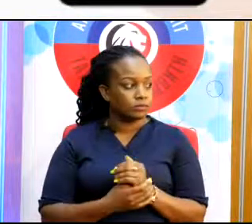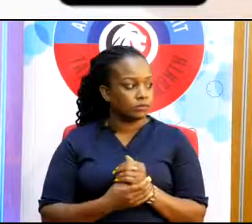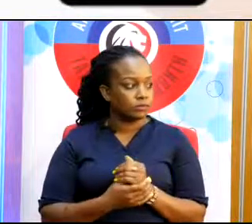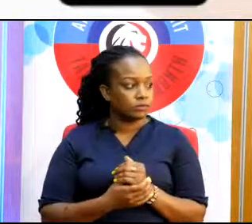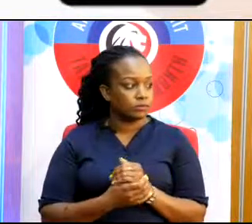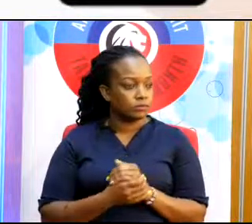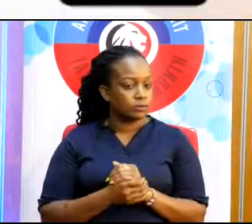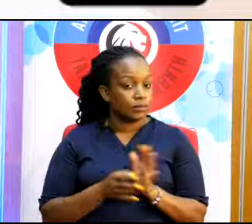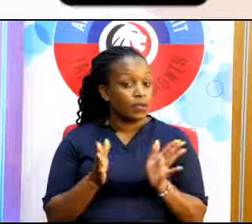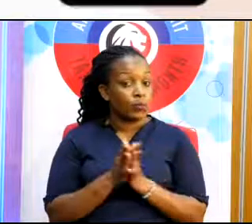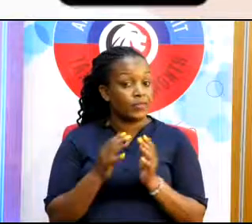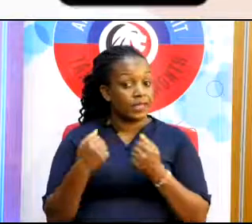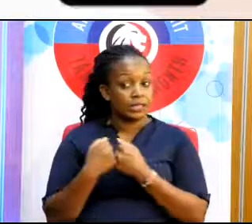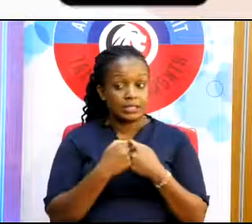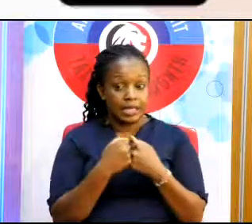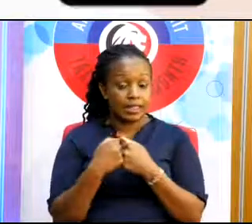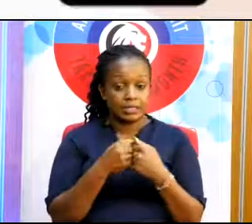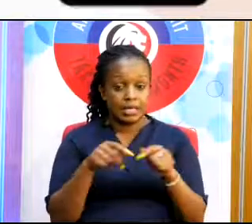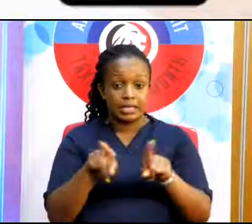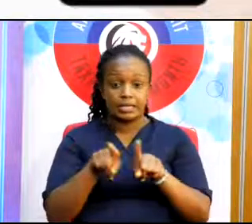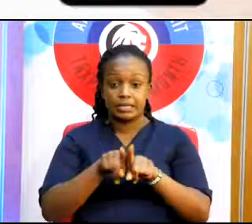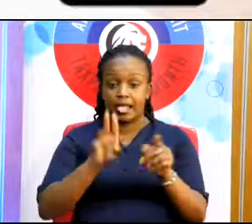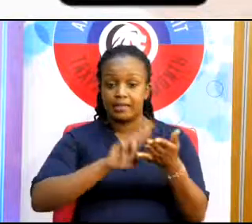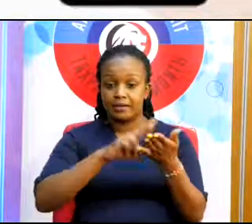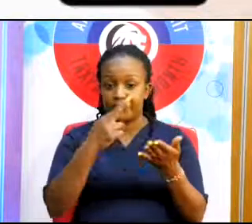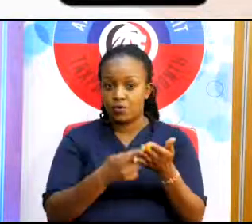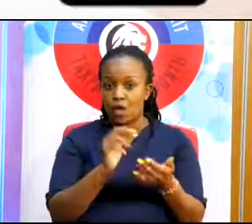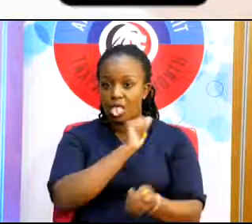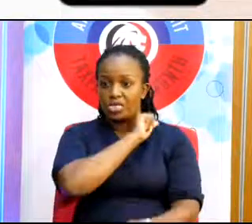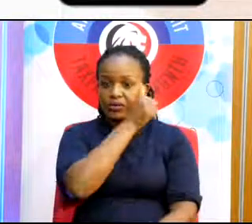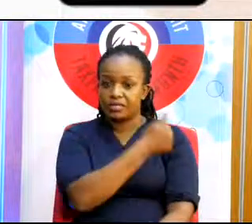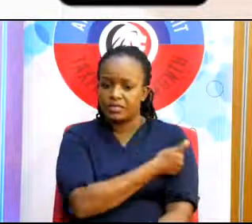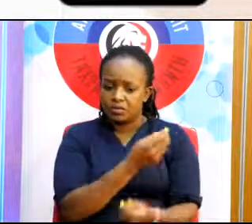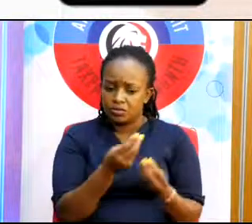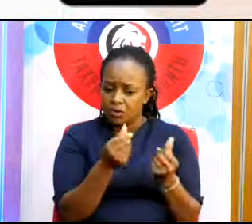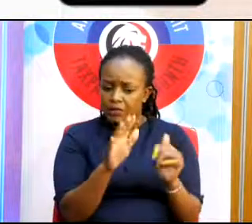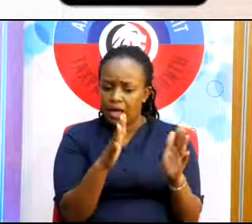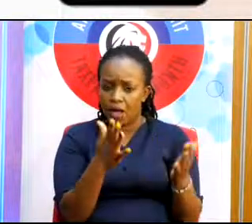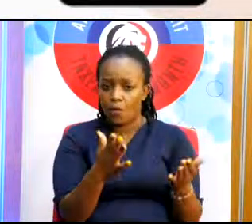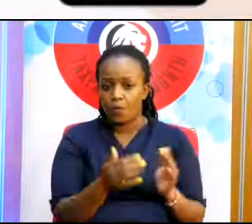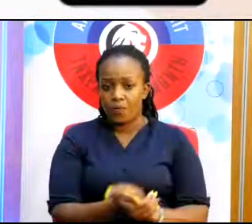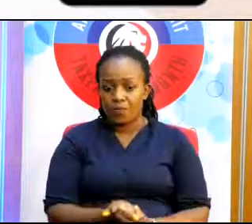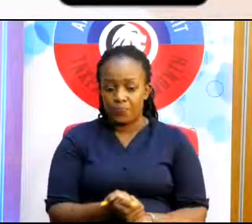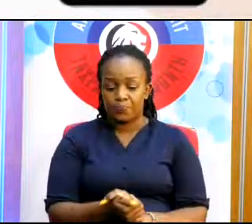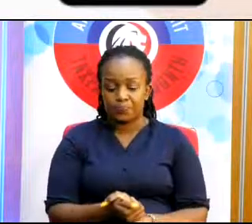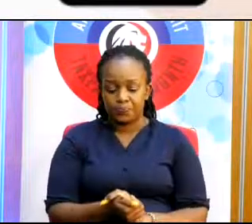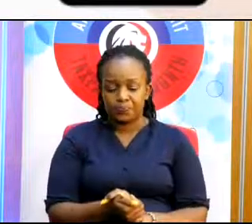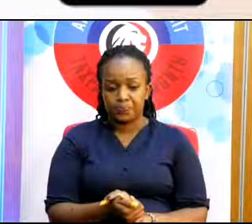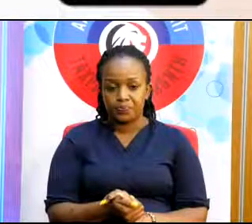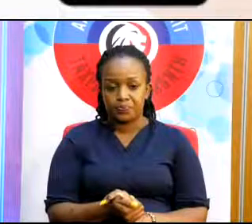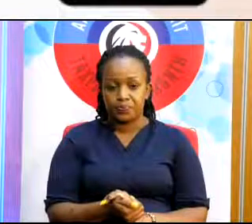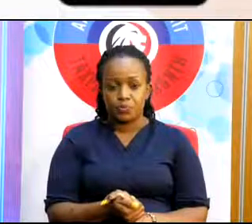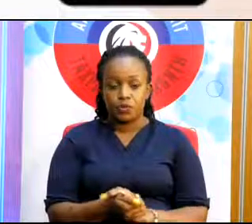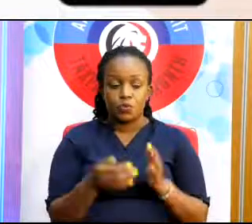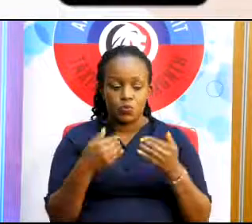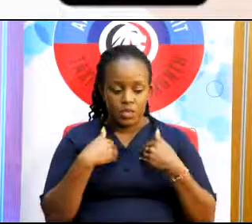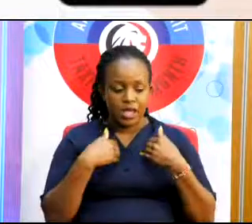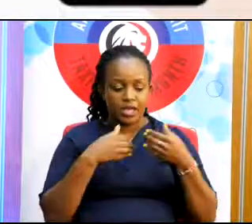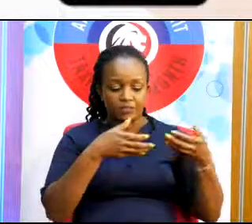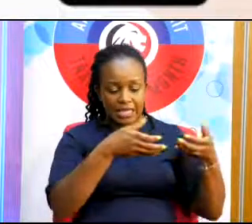with this challenge as a revenue authority. And we categorize